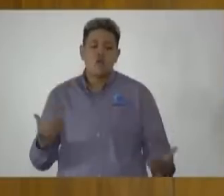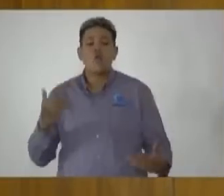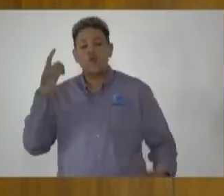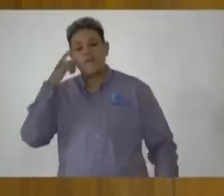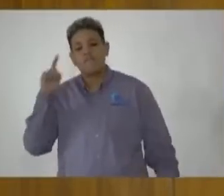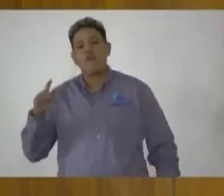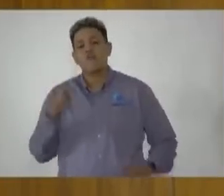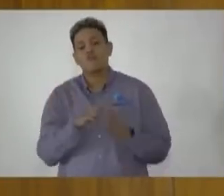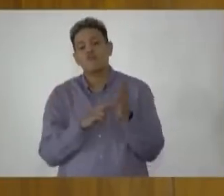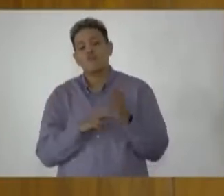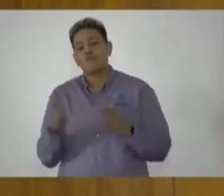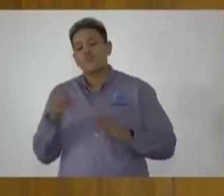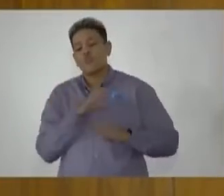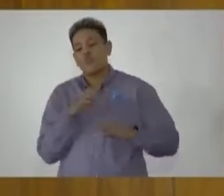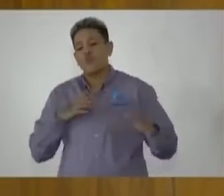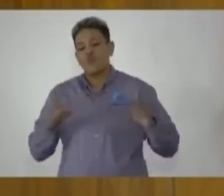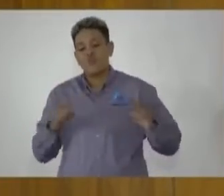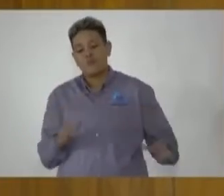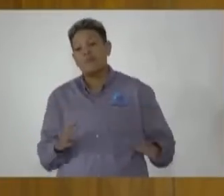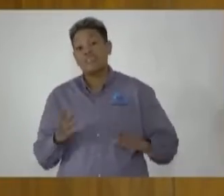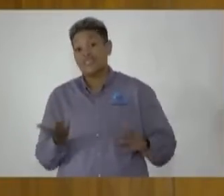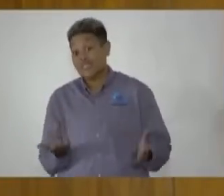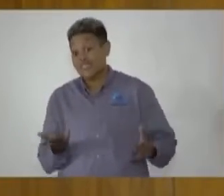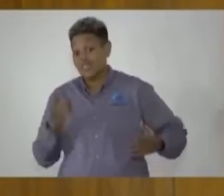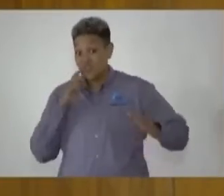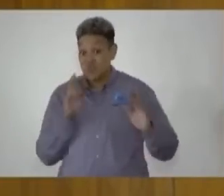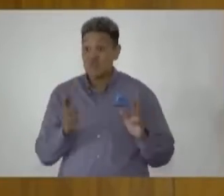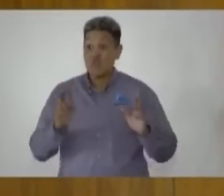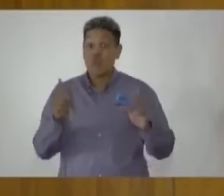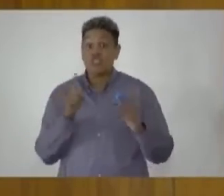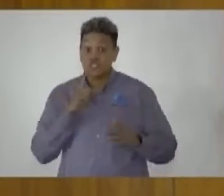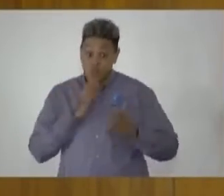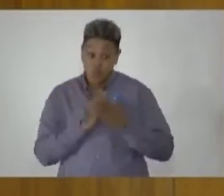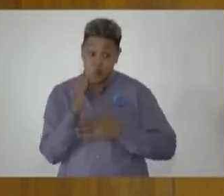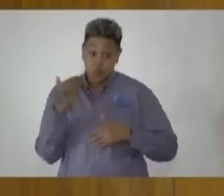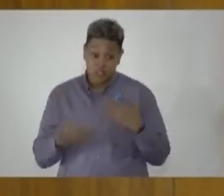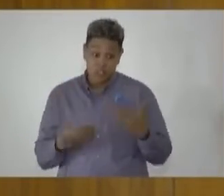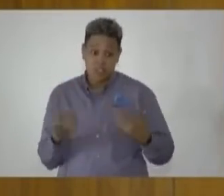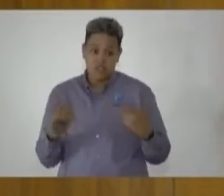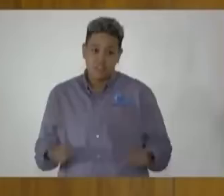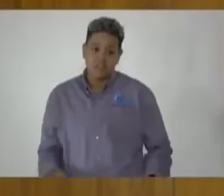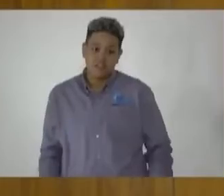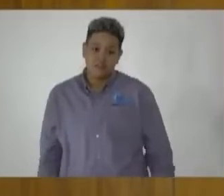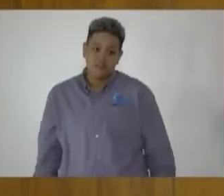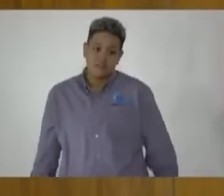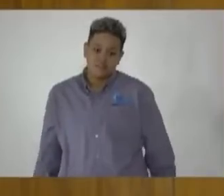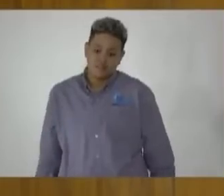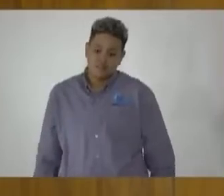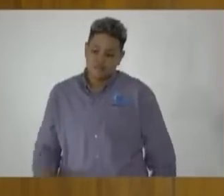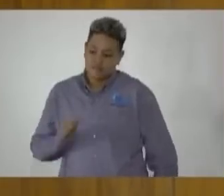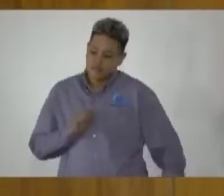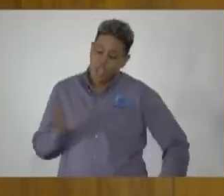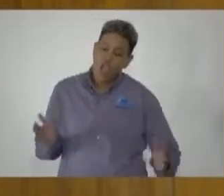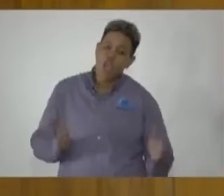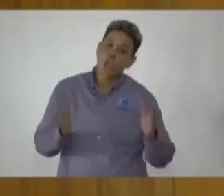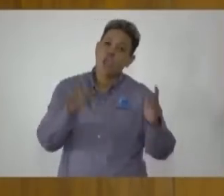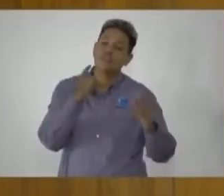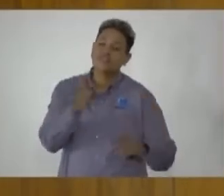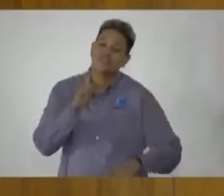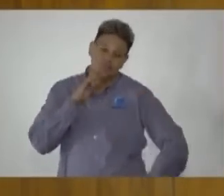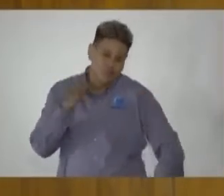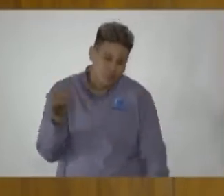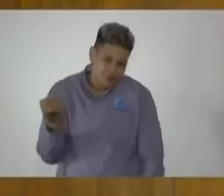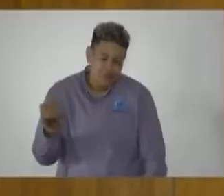for the Standing Orders Committee to rush the thing. And then I urge, Mr. President,